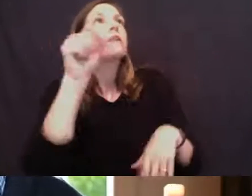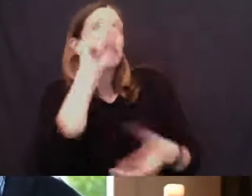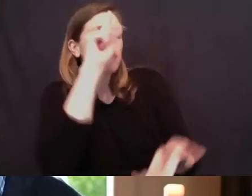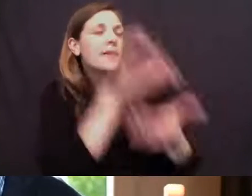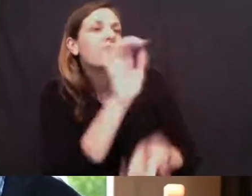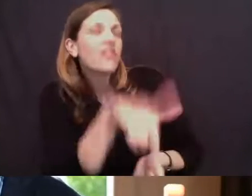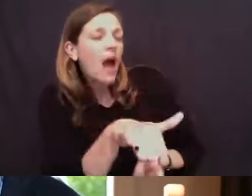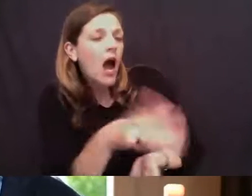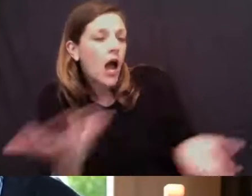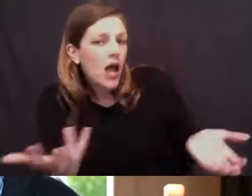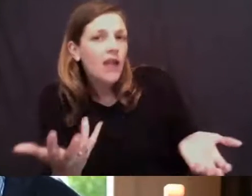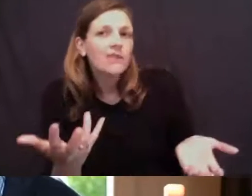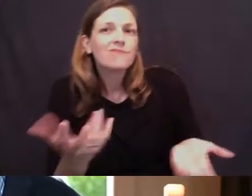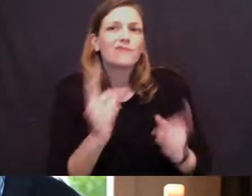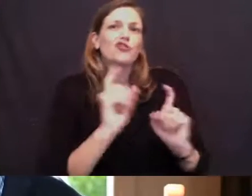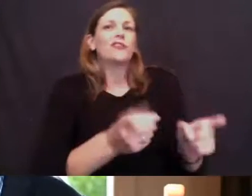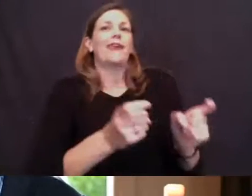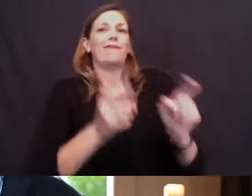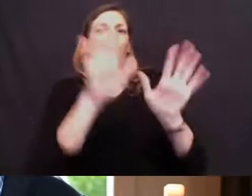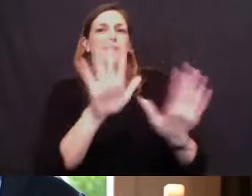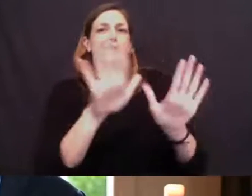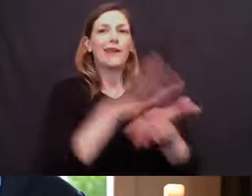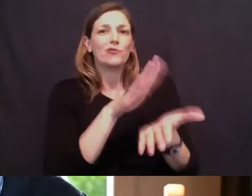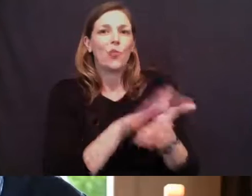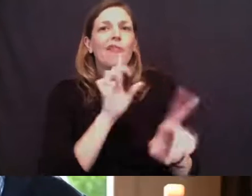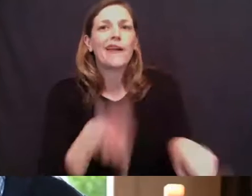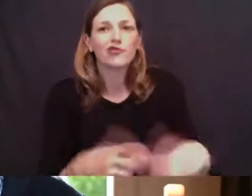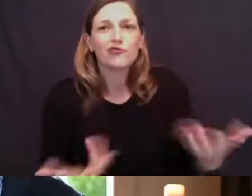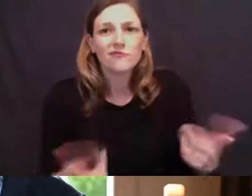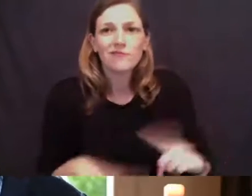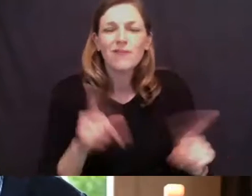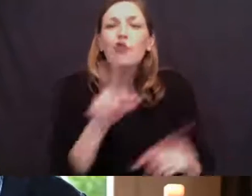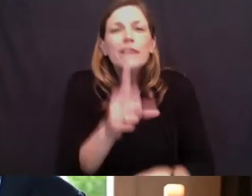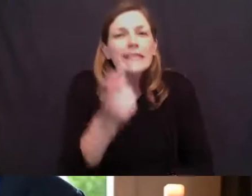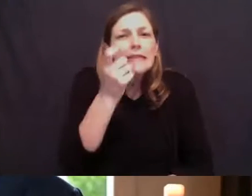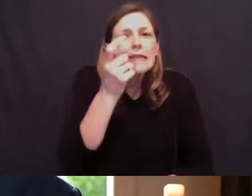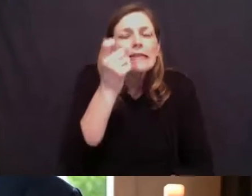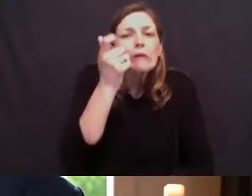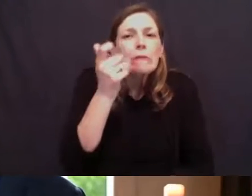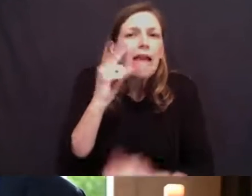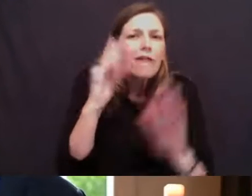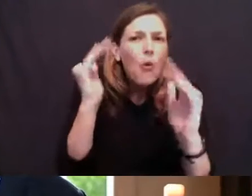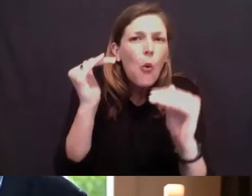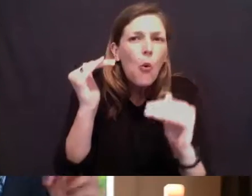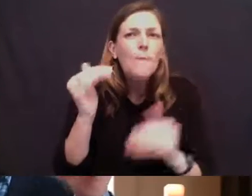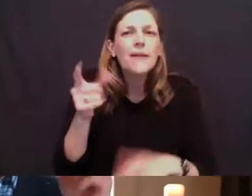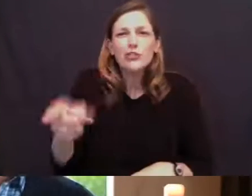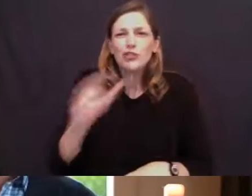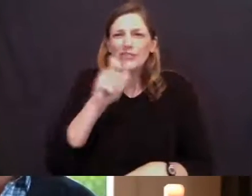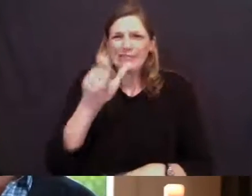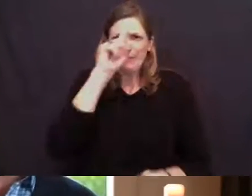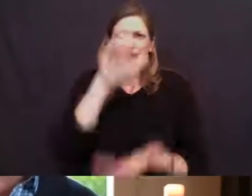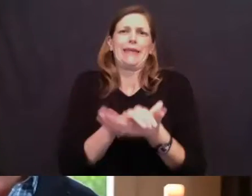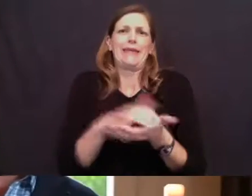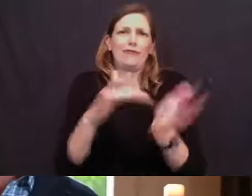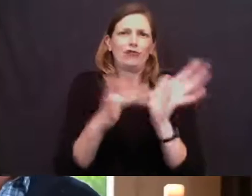She just gave this Sunday school answer. But really, this is a thread of hope. And she didn't believe that Jesus was talking about right now